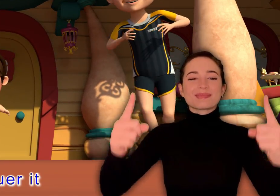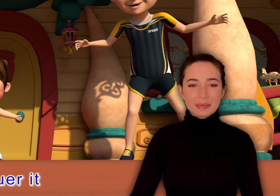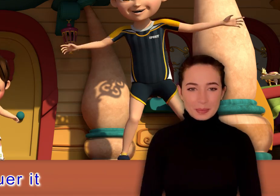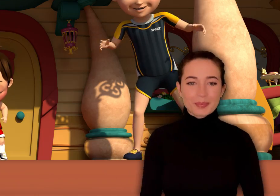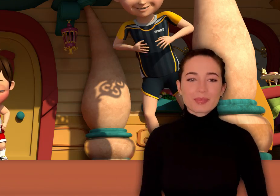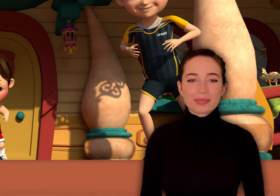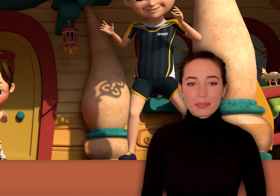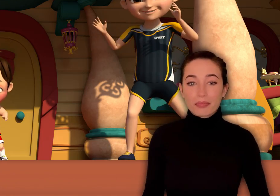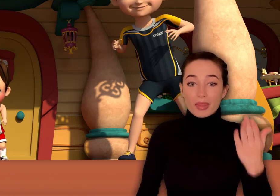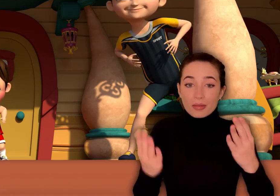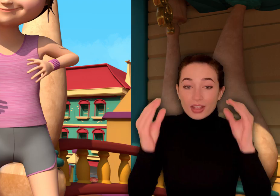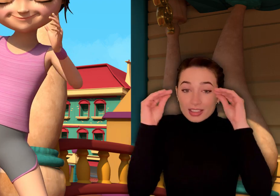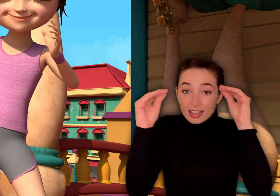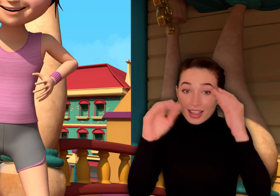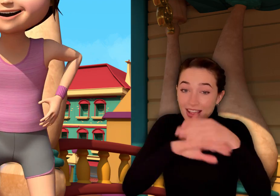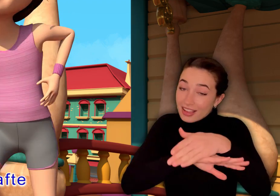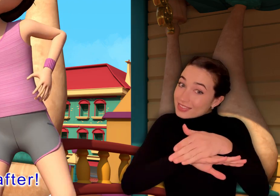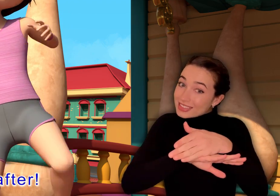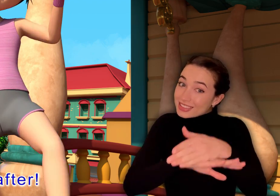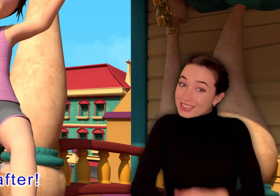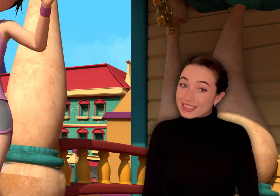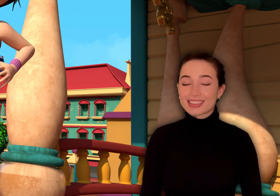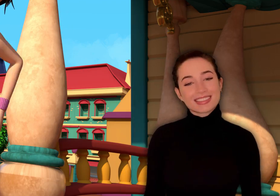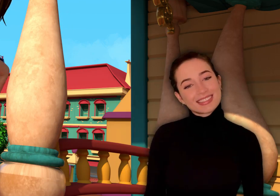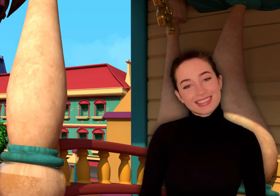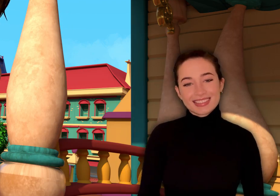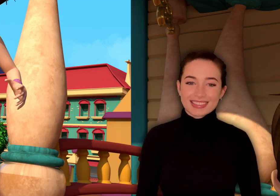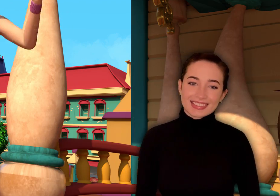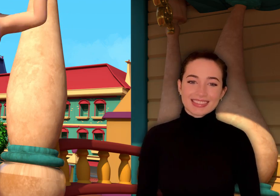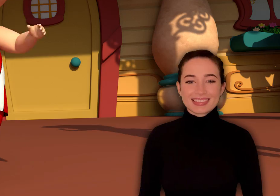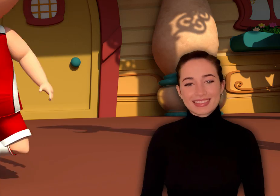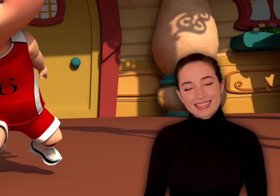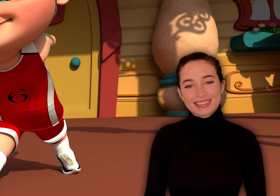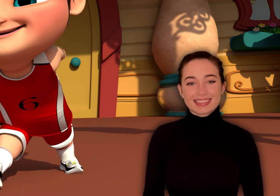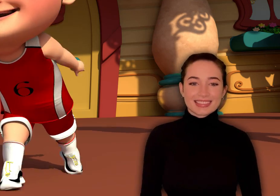and Conquer it and maybe we'll teach it